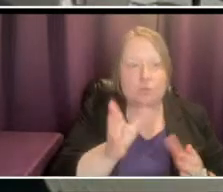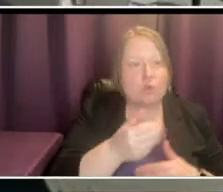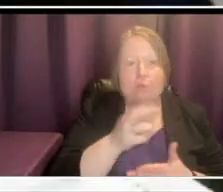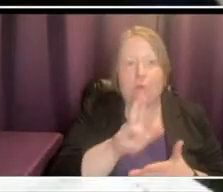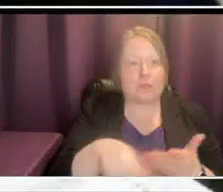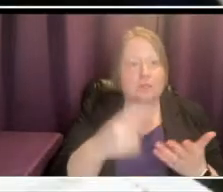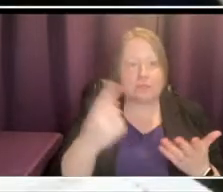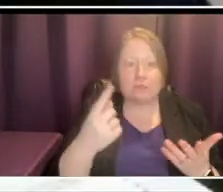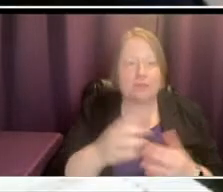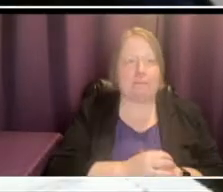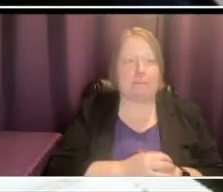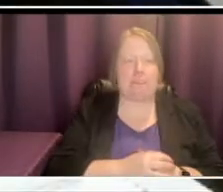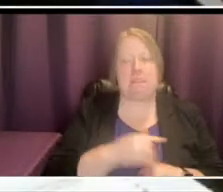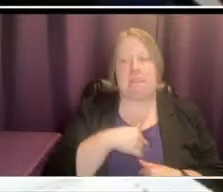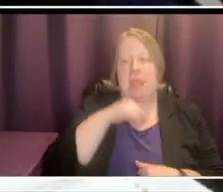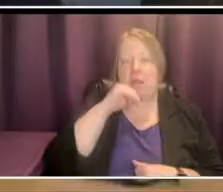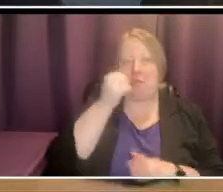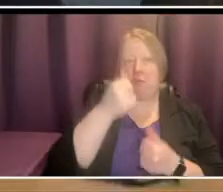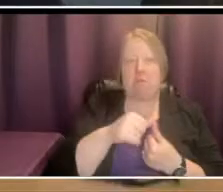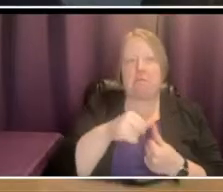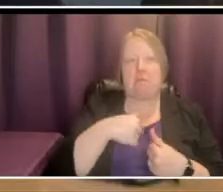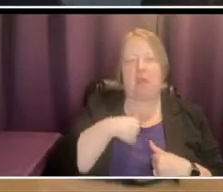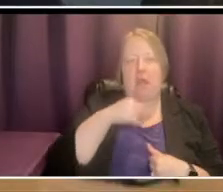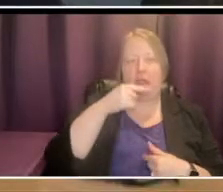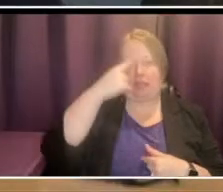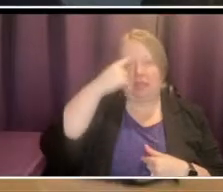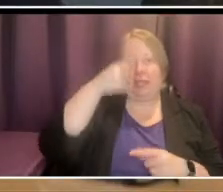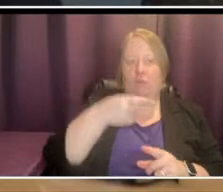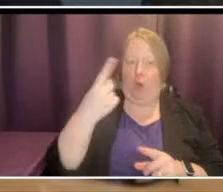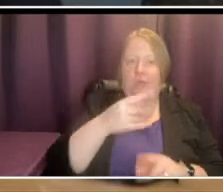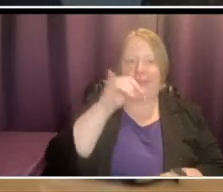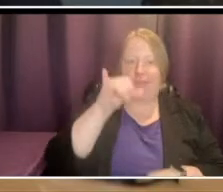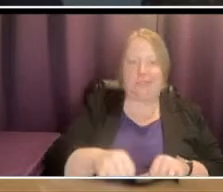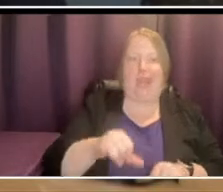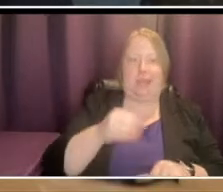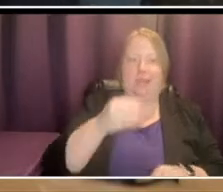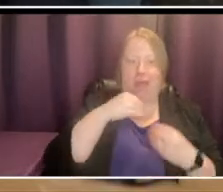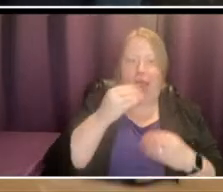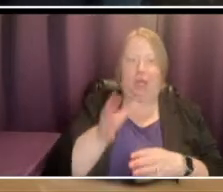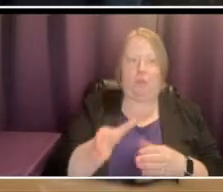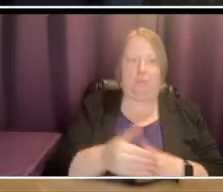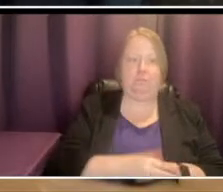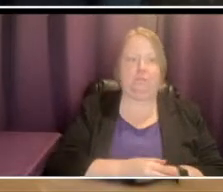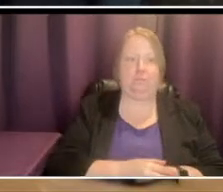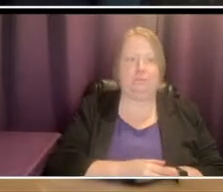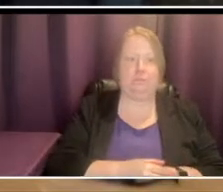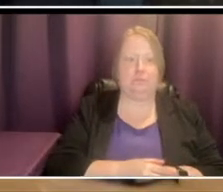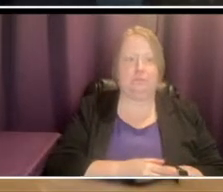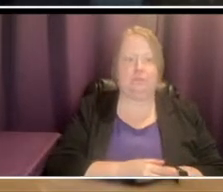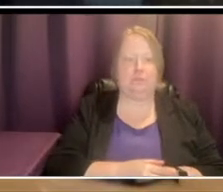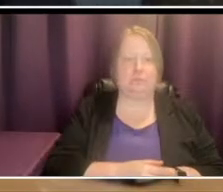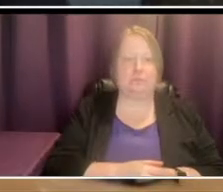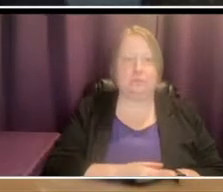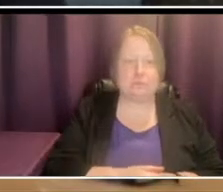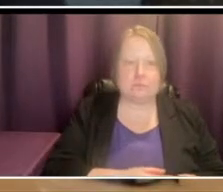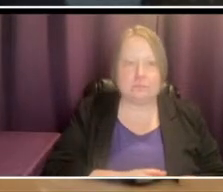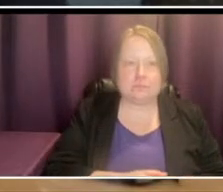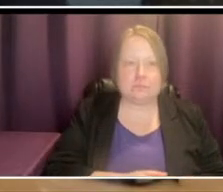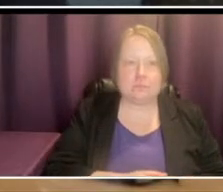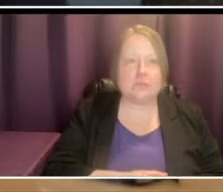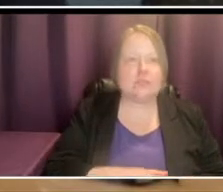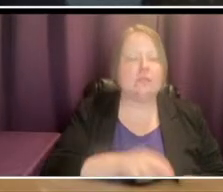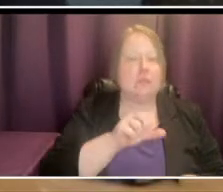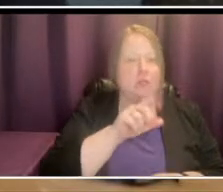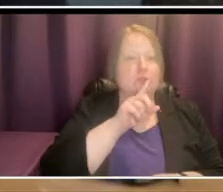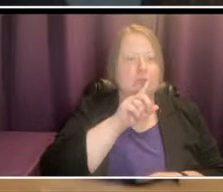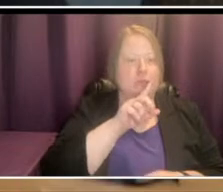my recollection, he was always in the dining room. Yeah, what did they say, Mr. Meadows or the president, at all, during that brief encounter that you